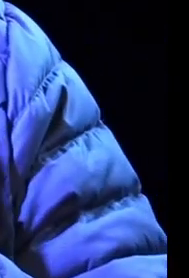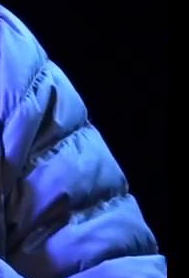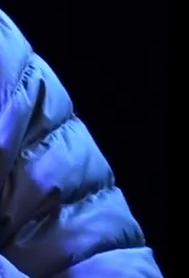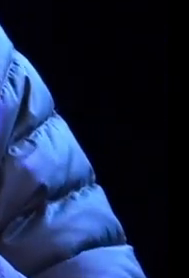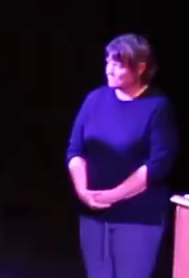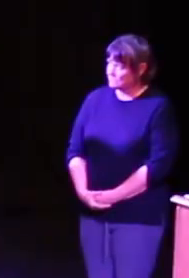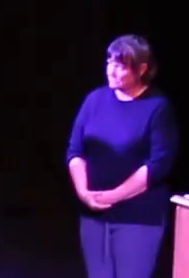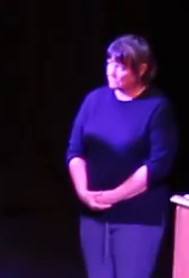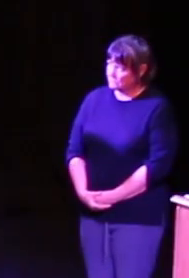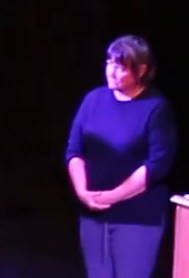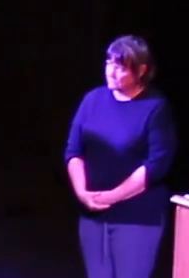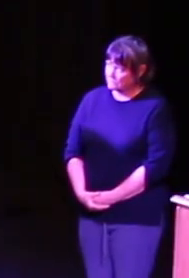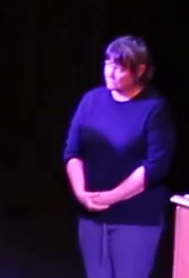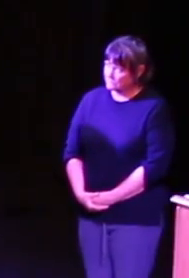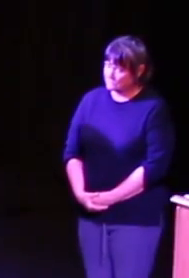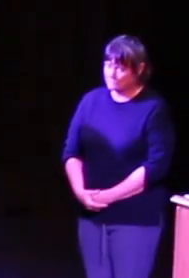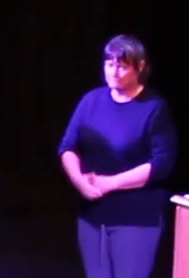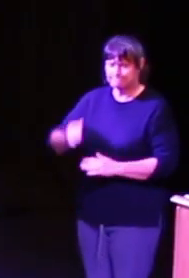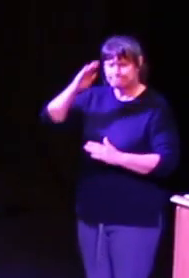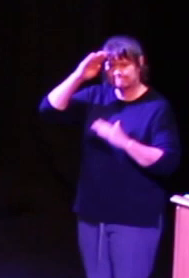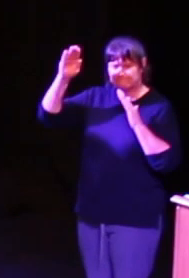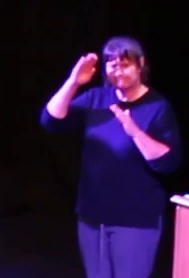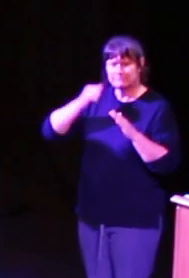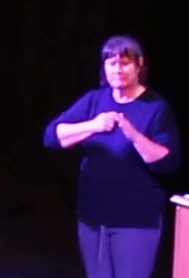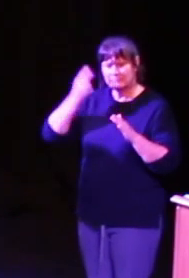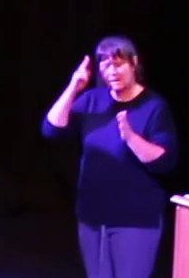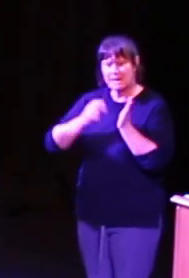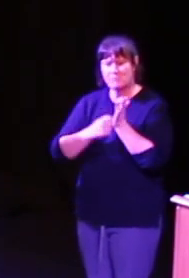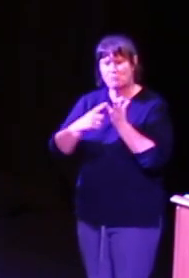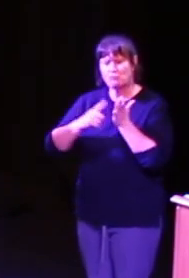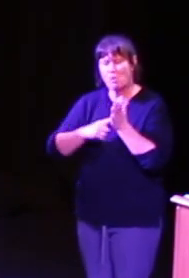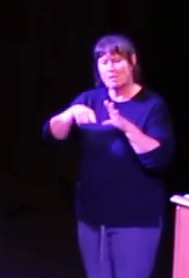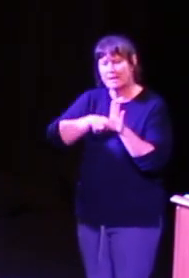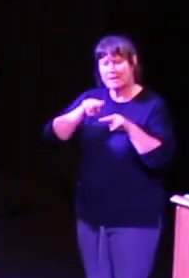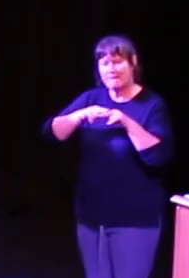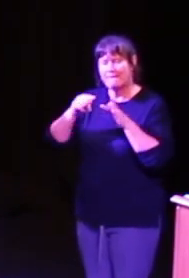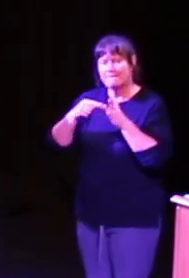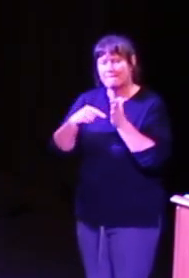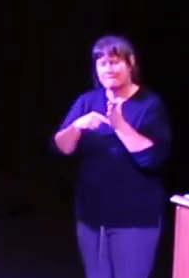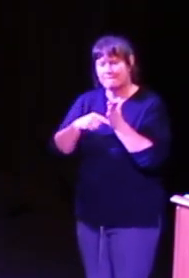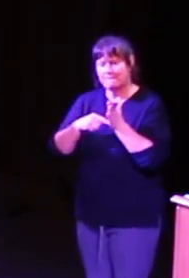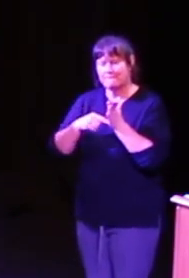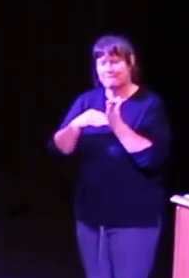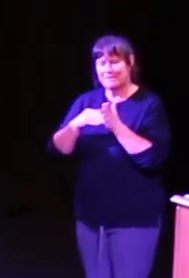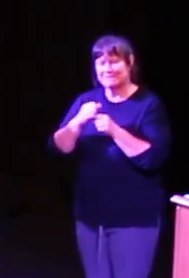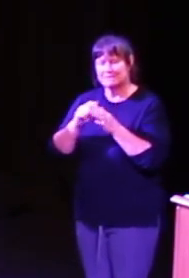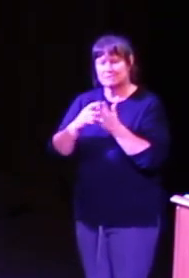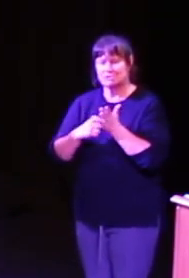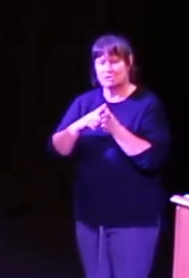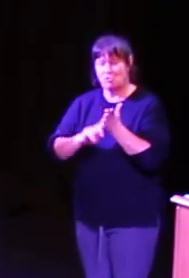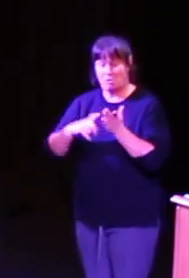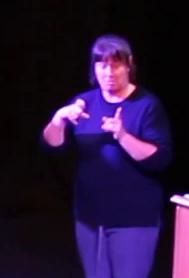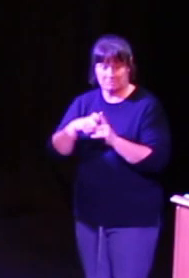tūru. Tēnā koutou everybody, Roly Fitzgerald is my name. An absolute honour and privilege to be